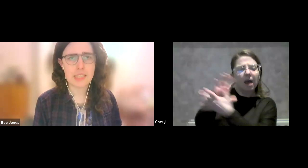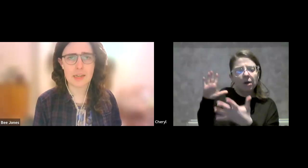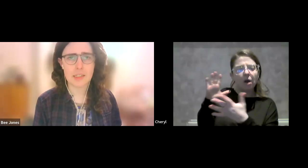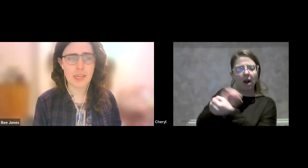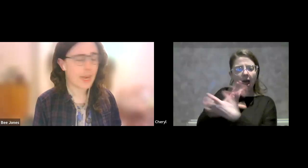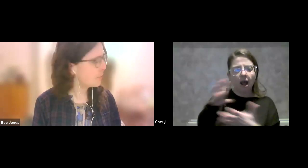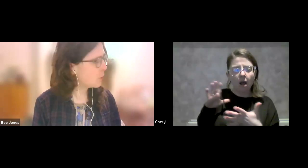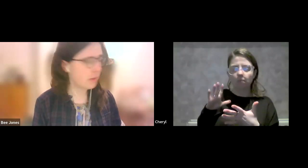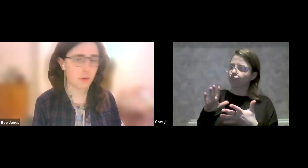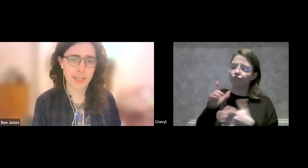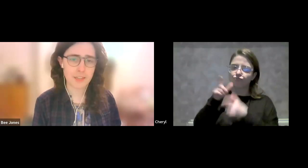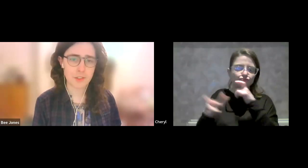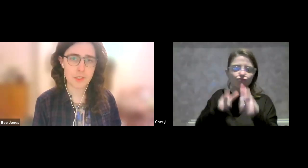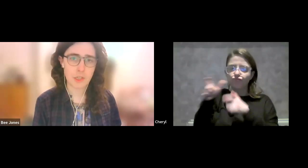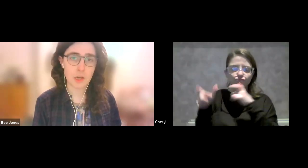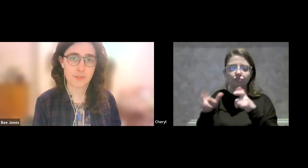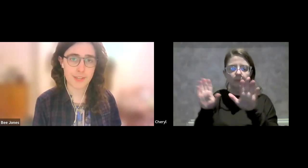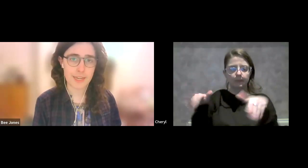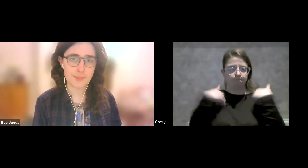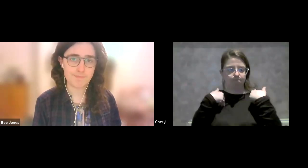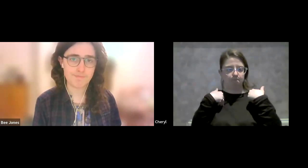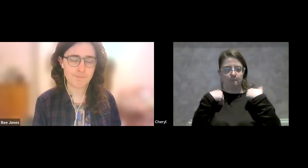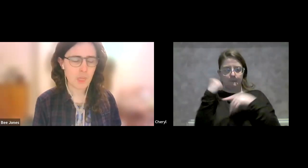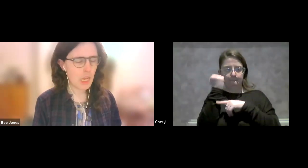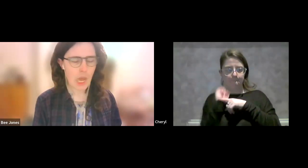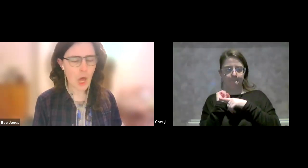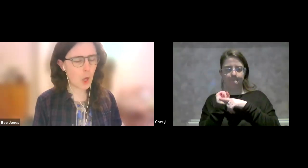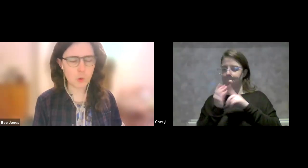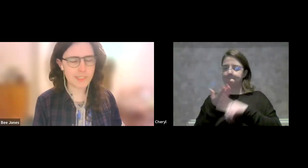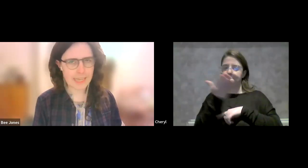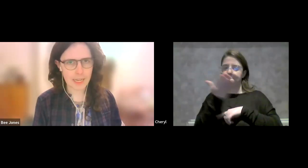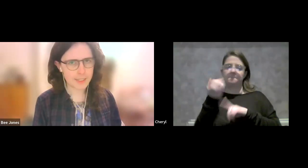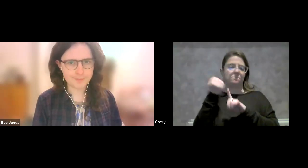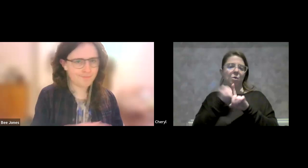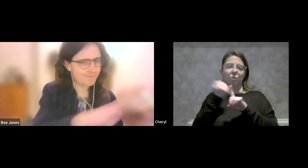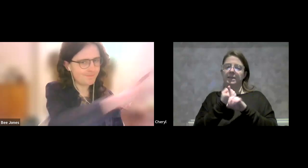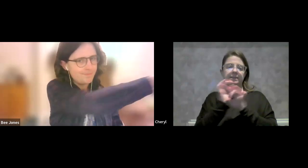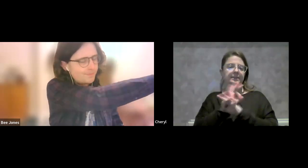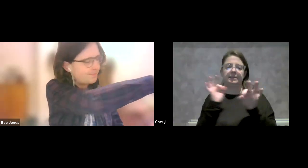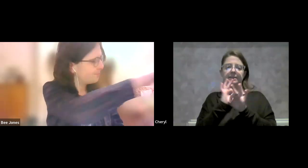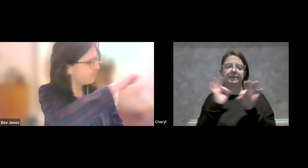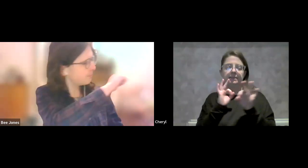didn't attend any more protests after that. Oh dear.